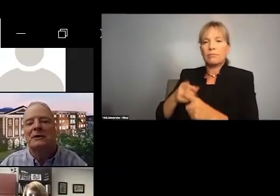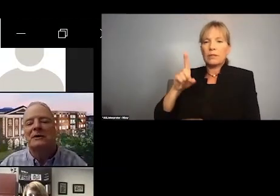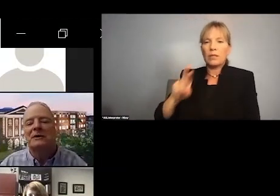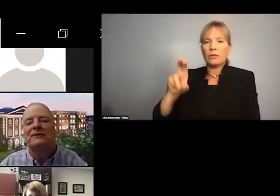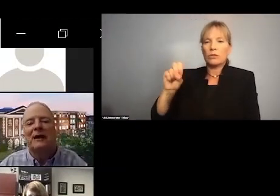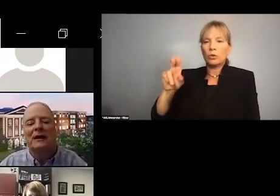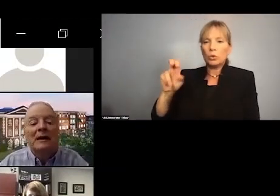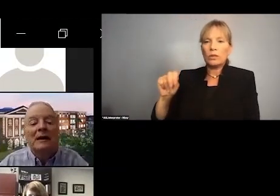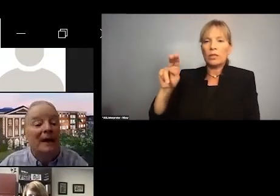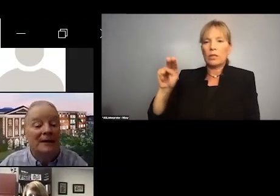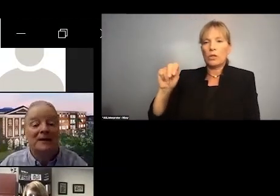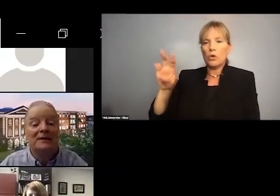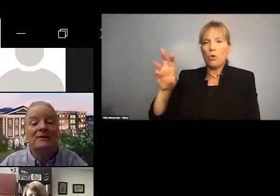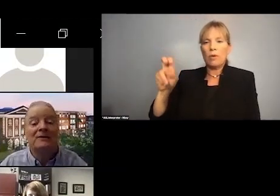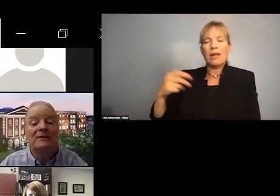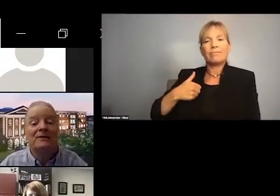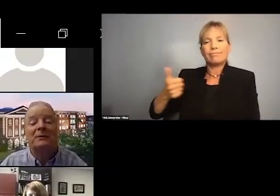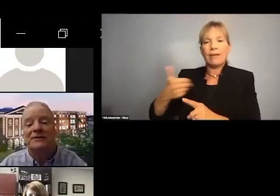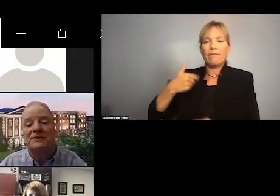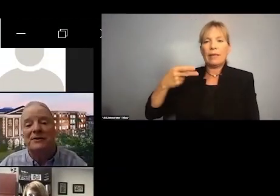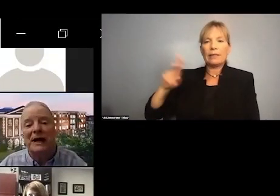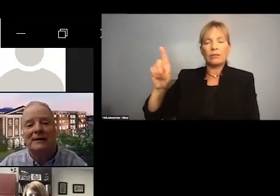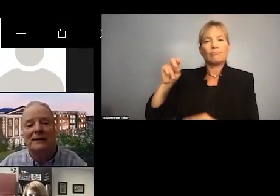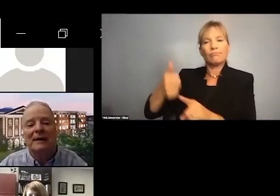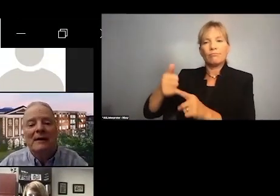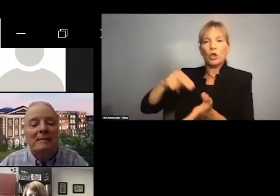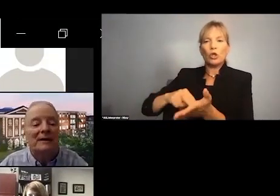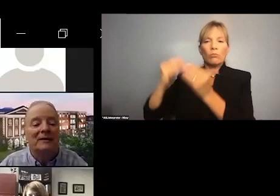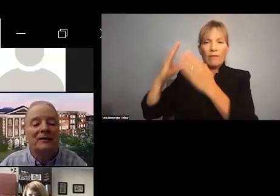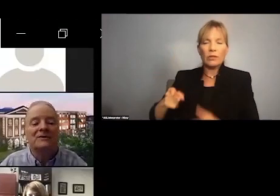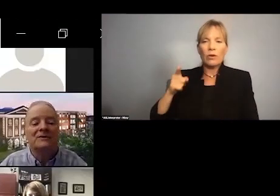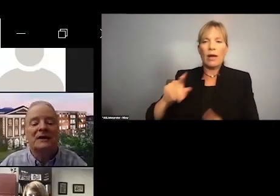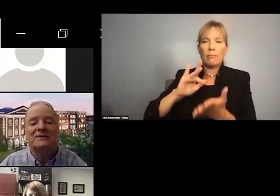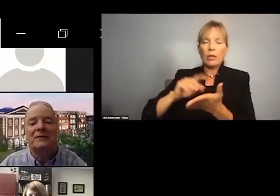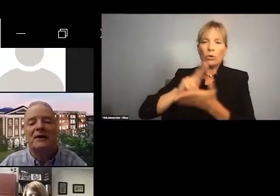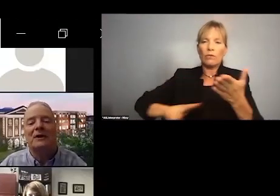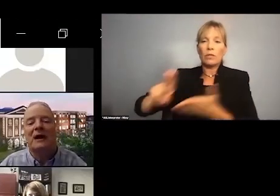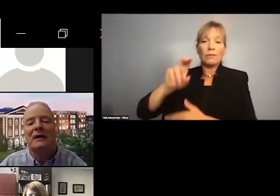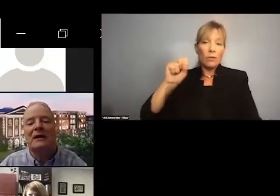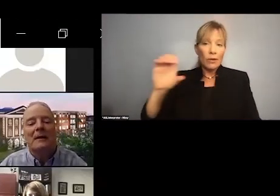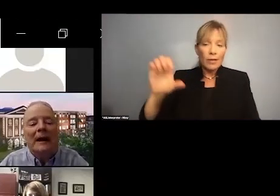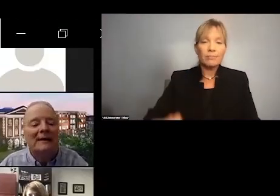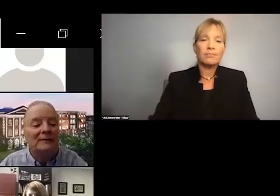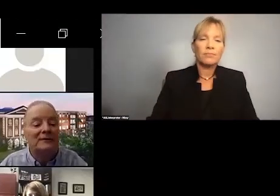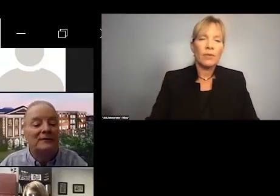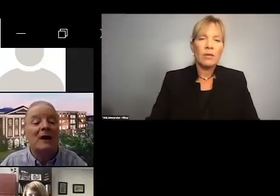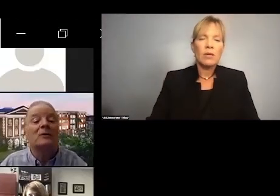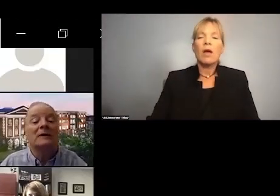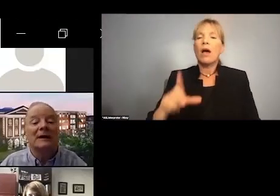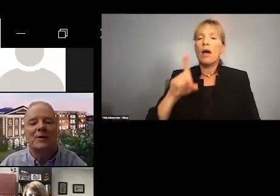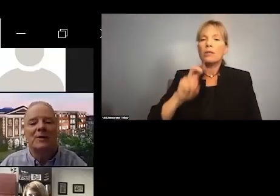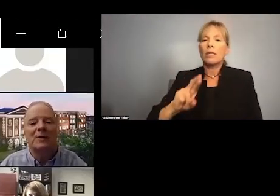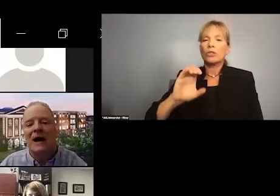Susan Newman, who is a PhD nurse professor at the Medical University of South Carolina, and Dr.